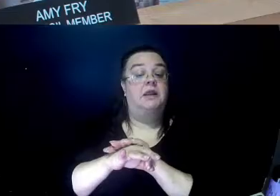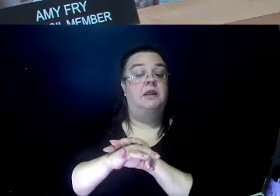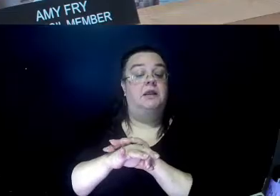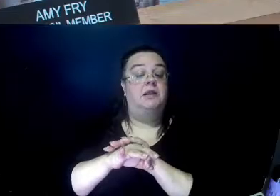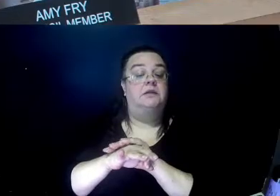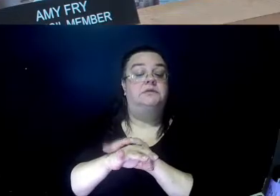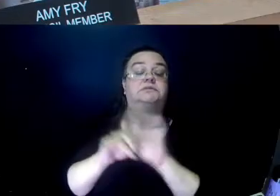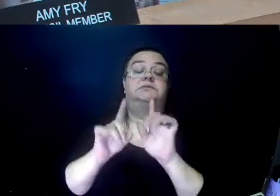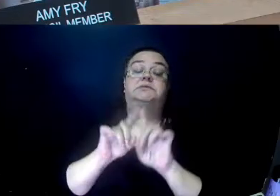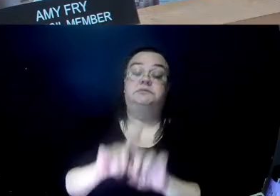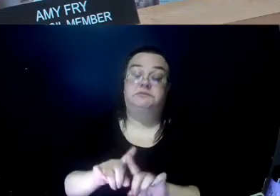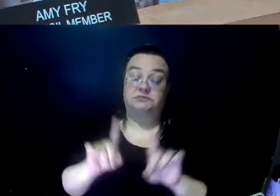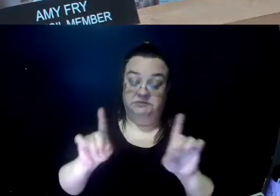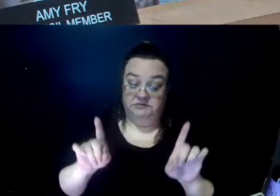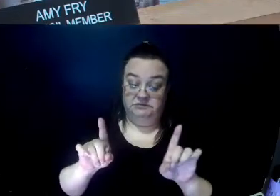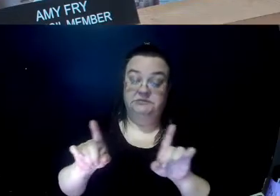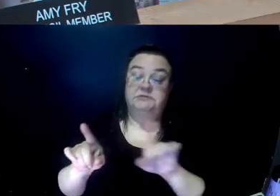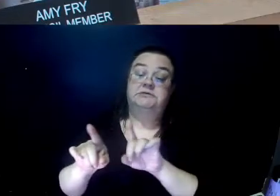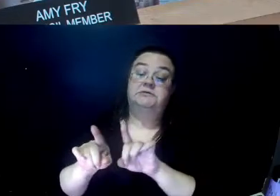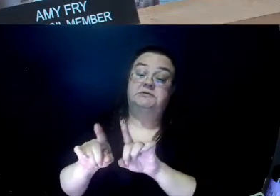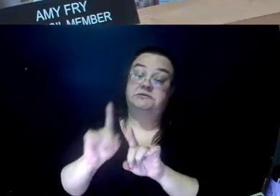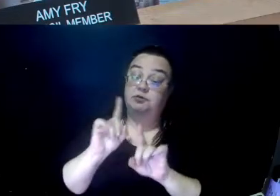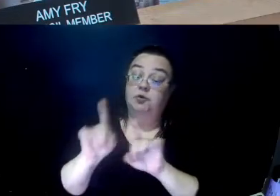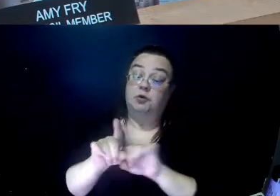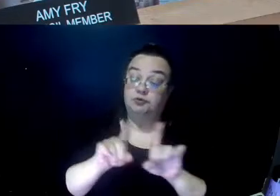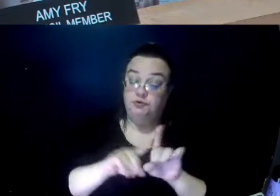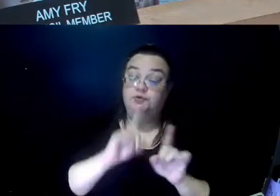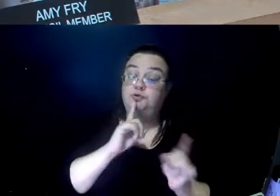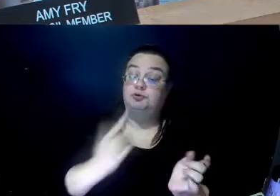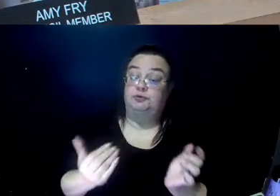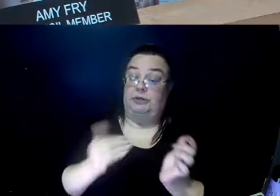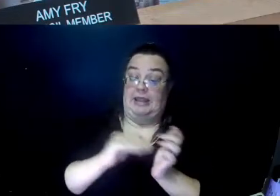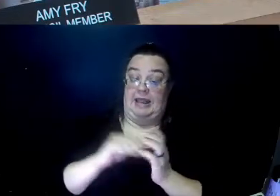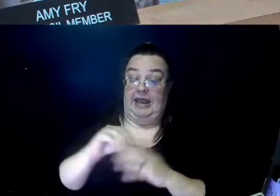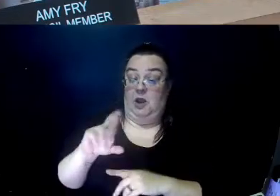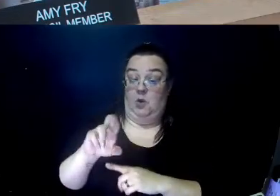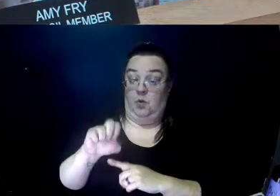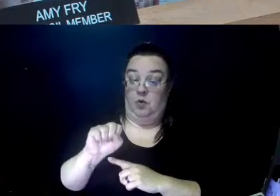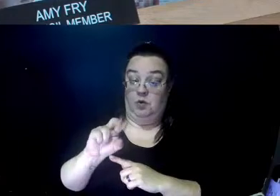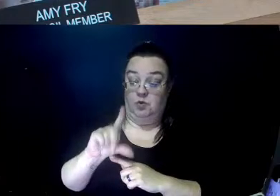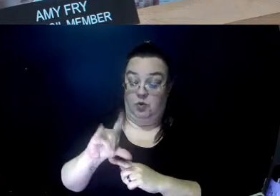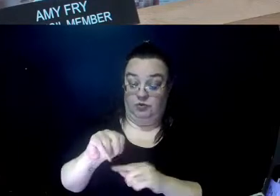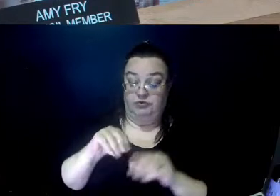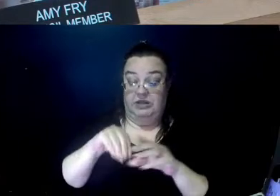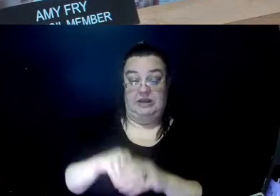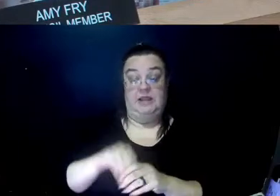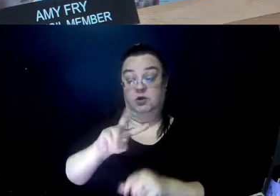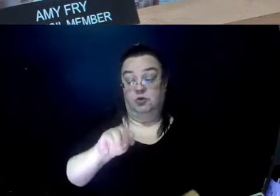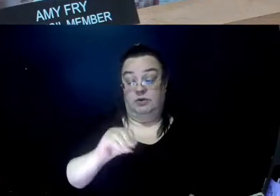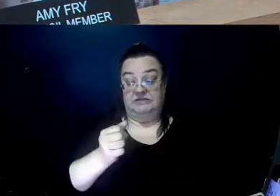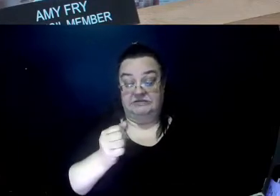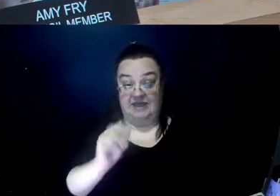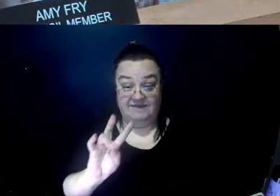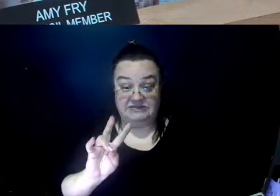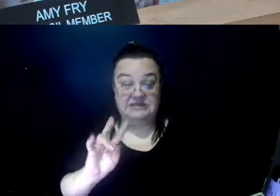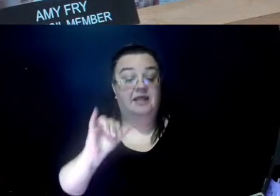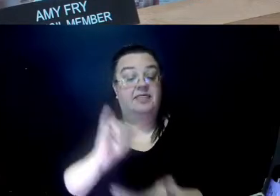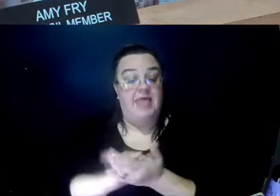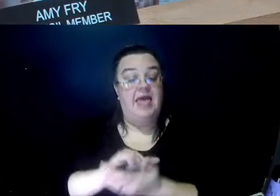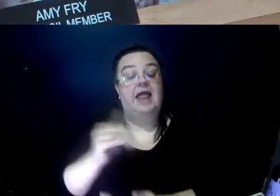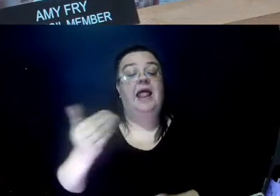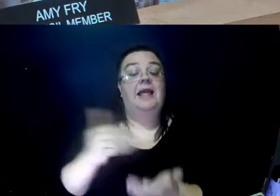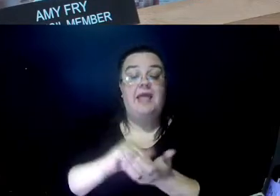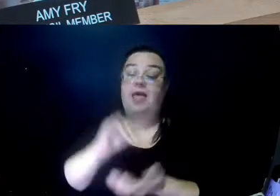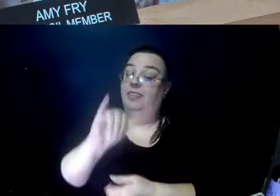It was also reiterated in a resolution in 2017 that this was, again, a